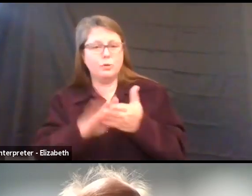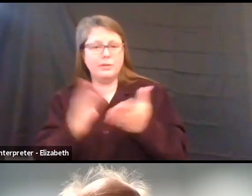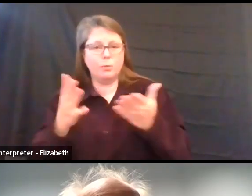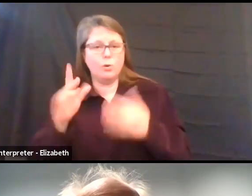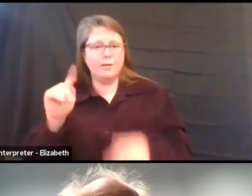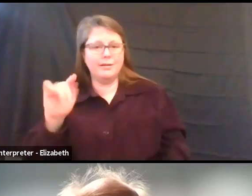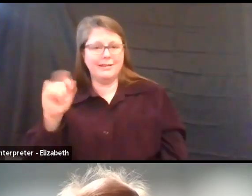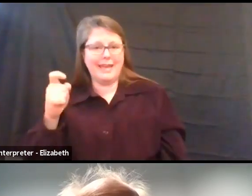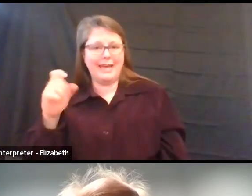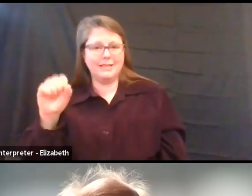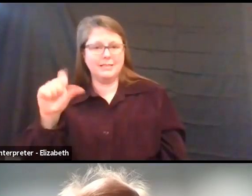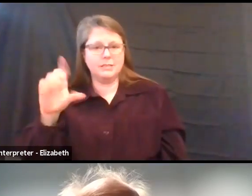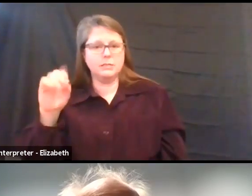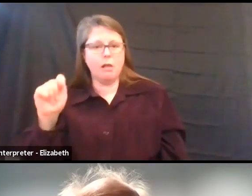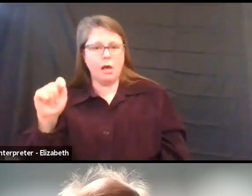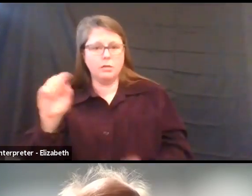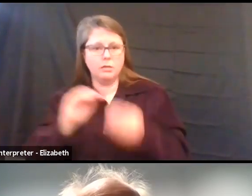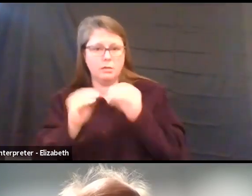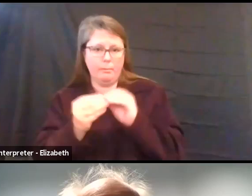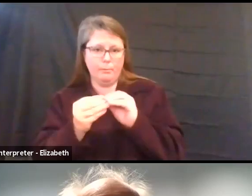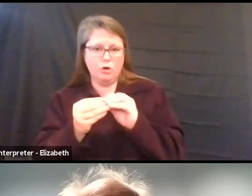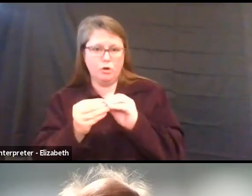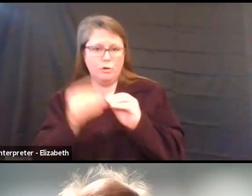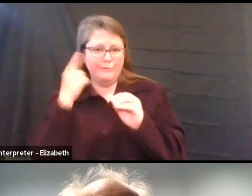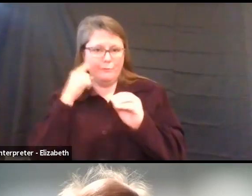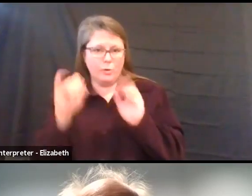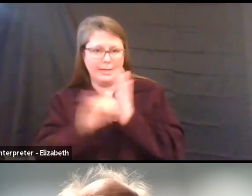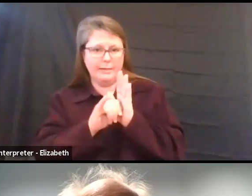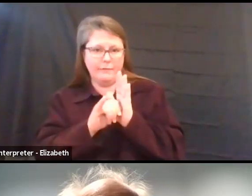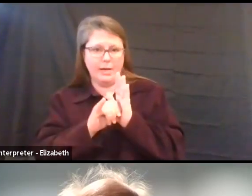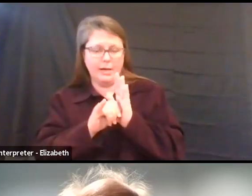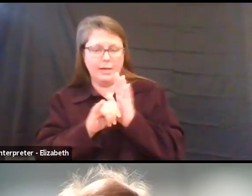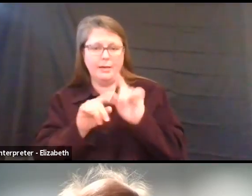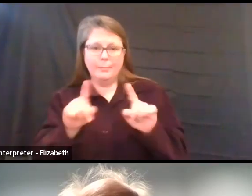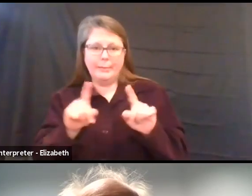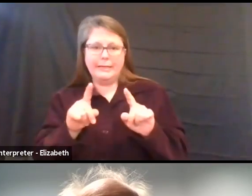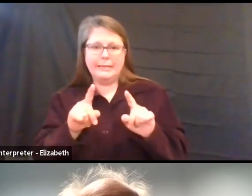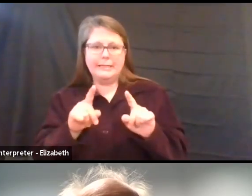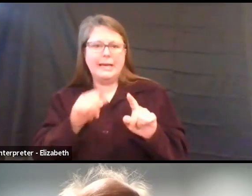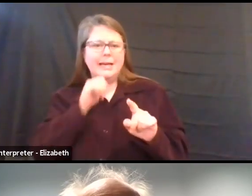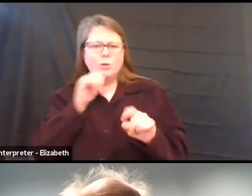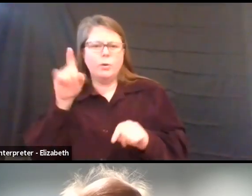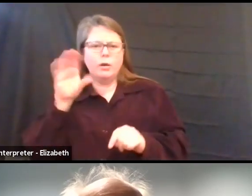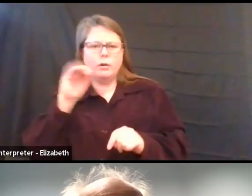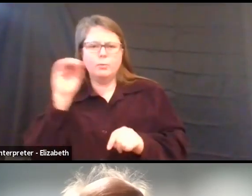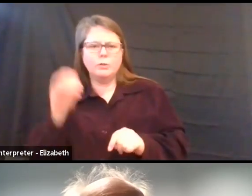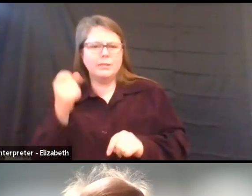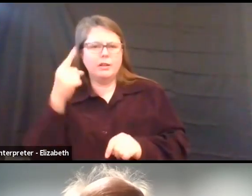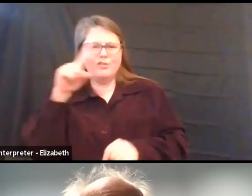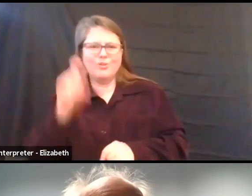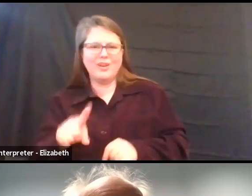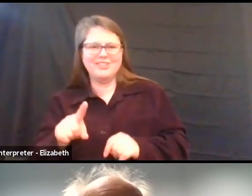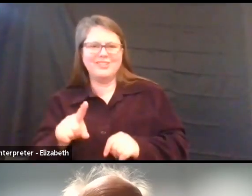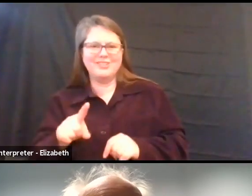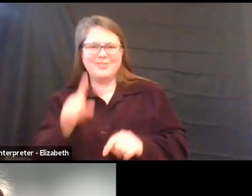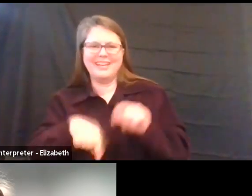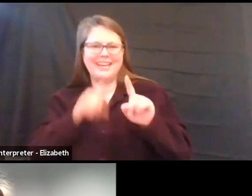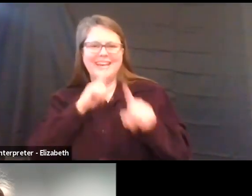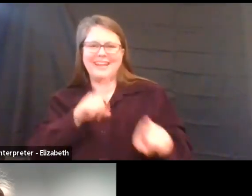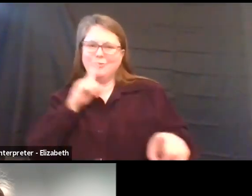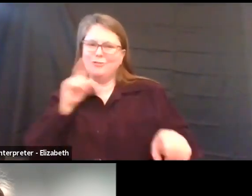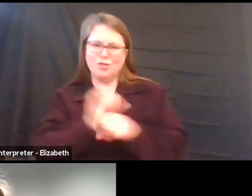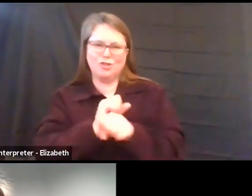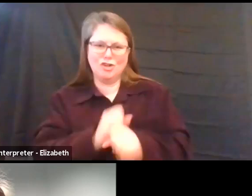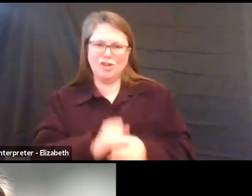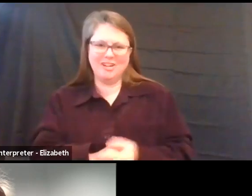to identify. But I can't say exactly because I don't 100% understand the question. Okay. So Rep. Marsh,